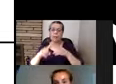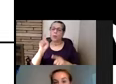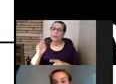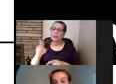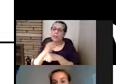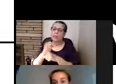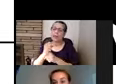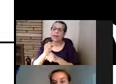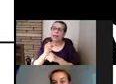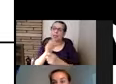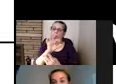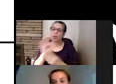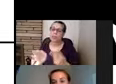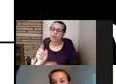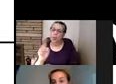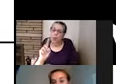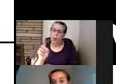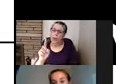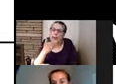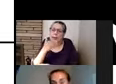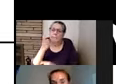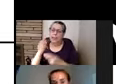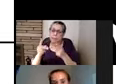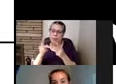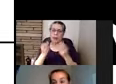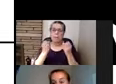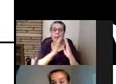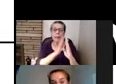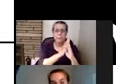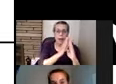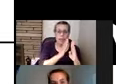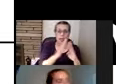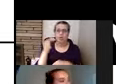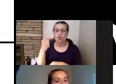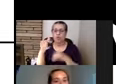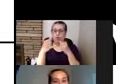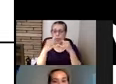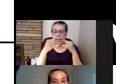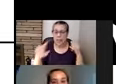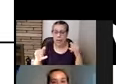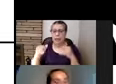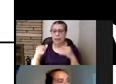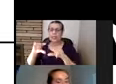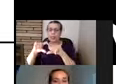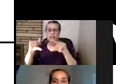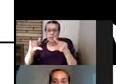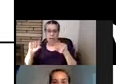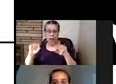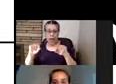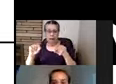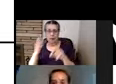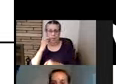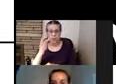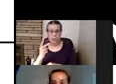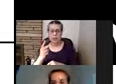the type of sales location that best serves our many bus, Green Line, and Mattapan trolley riders. So as you can see here, both